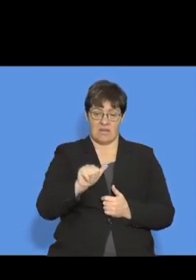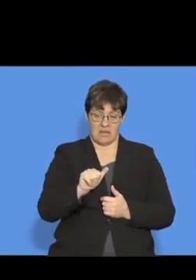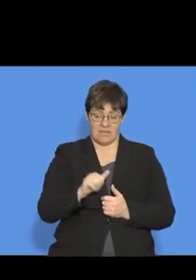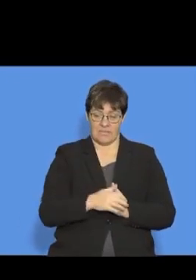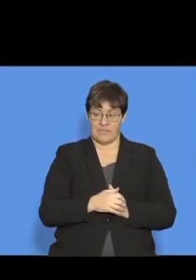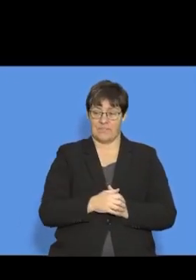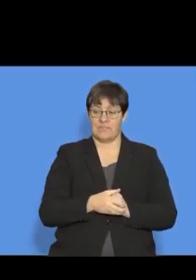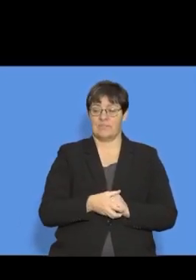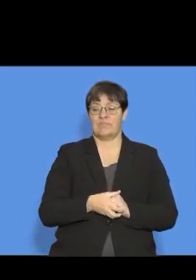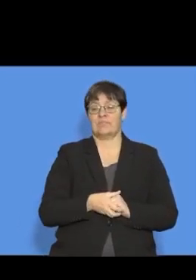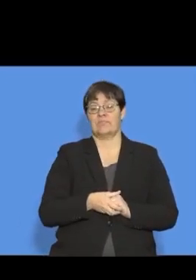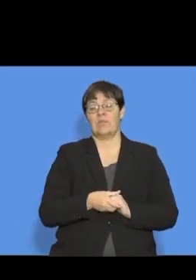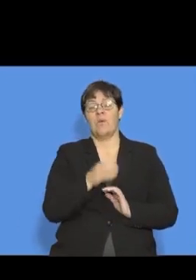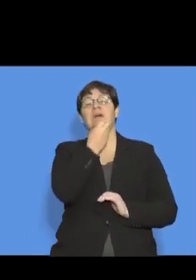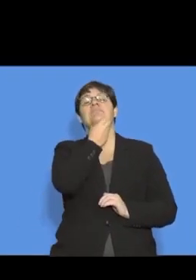swallowing of food.